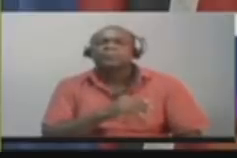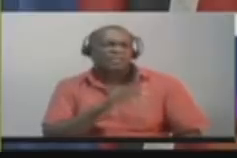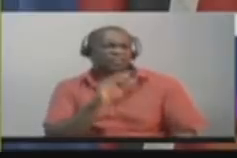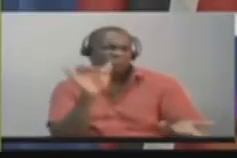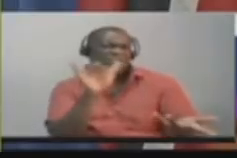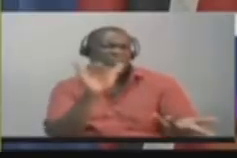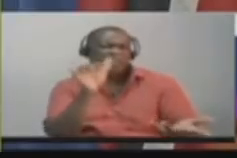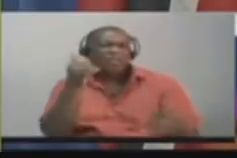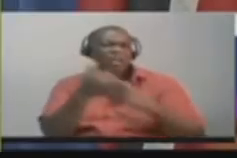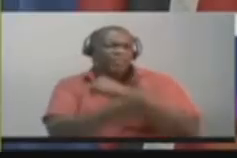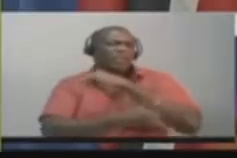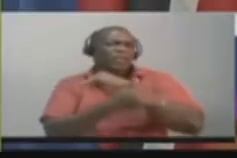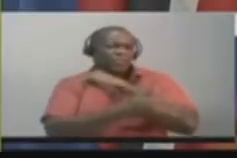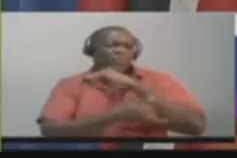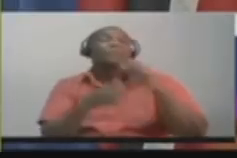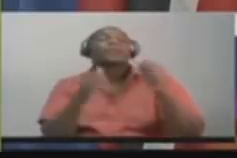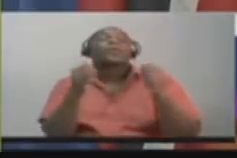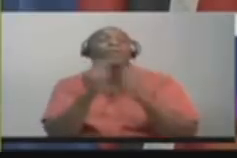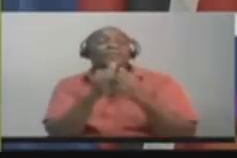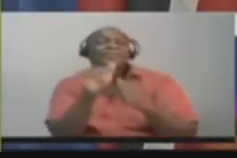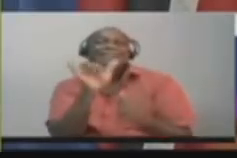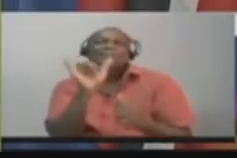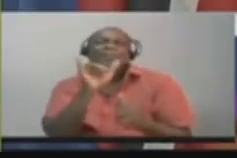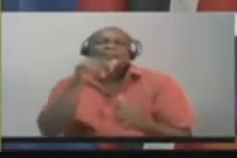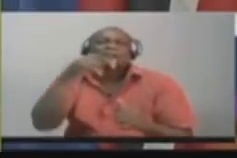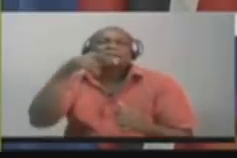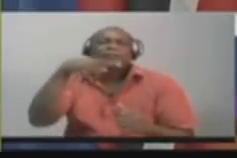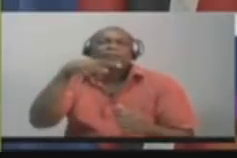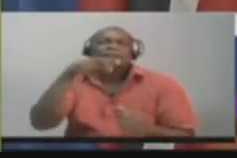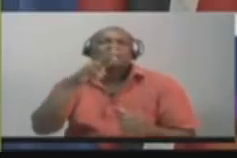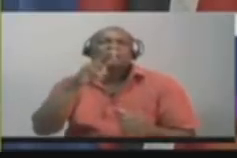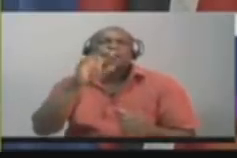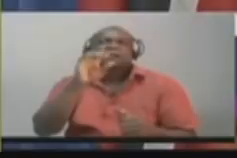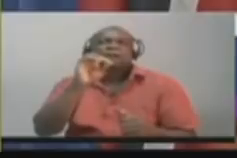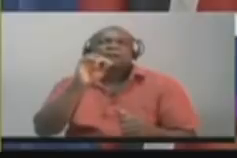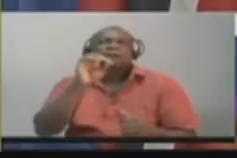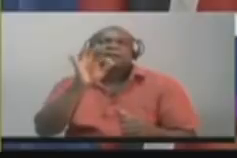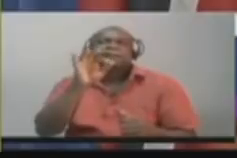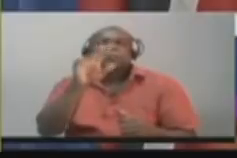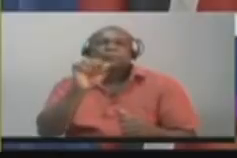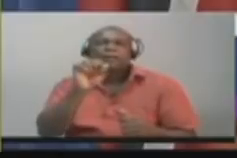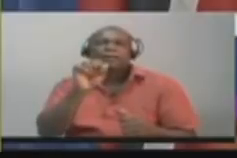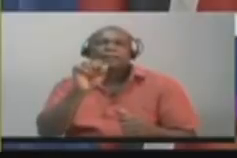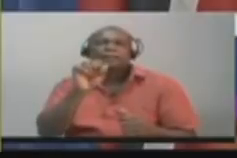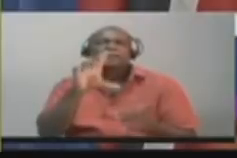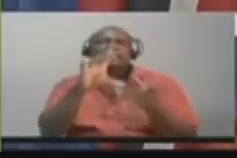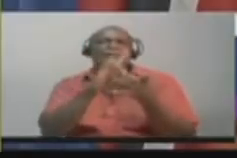similar profiles in terms of the age groups affected. I'm hoping that clarifies.